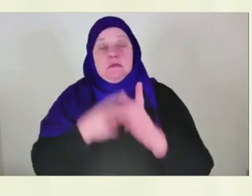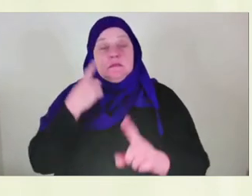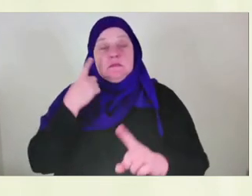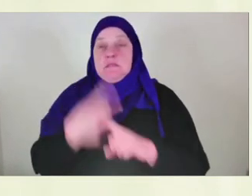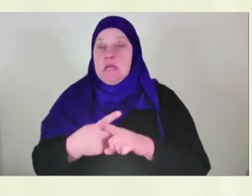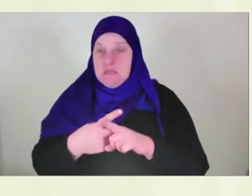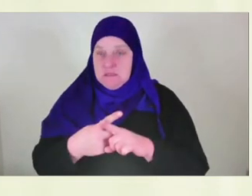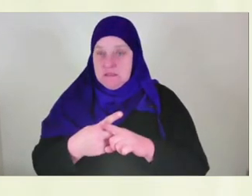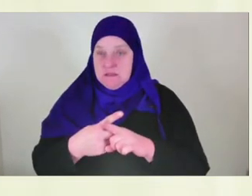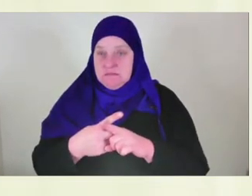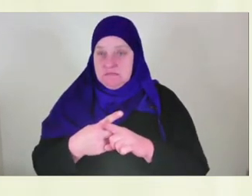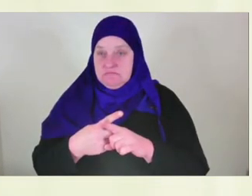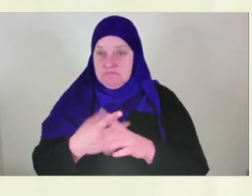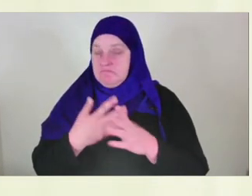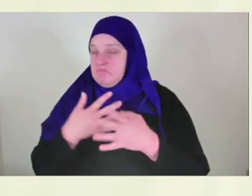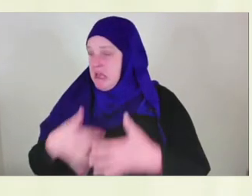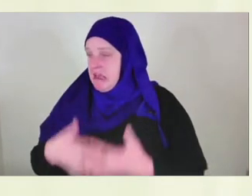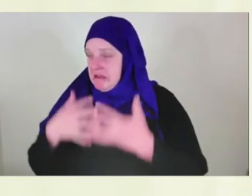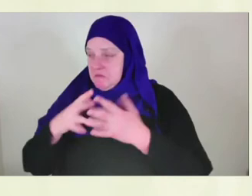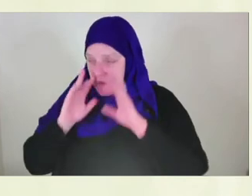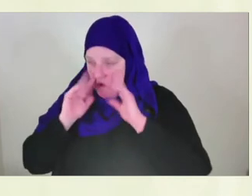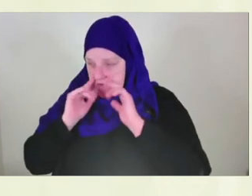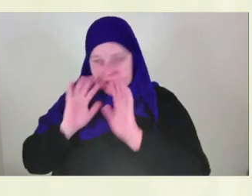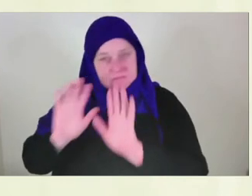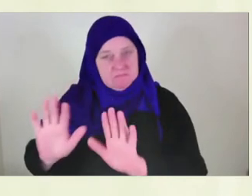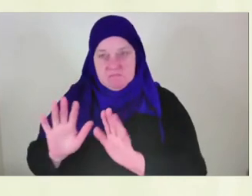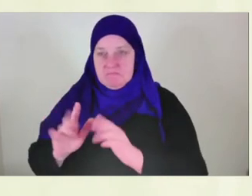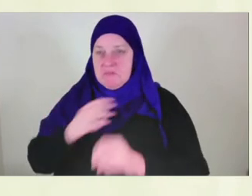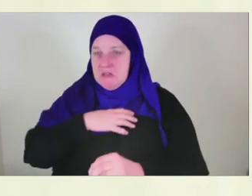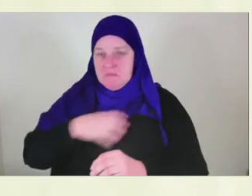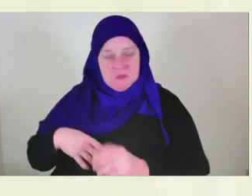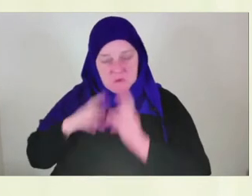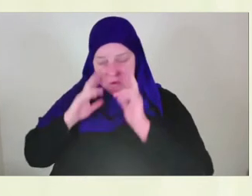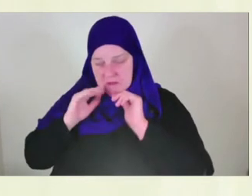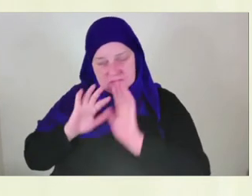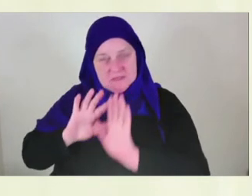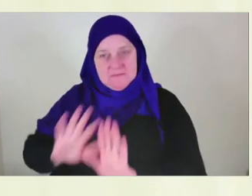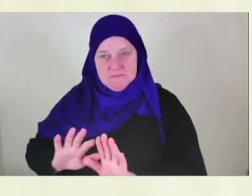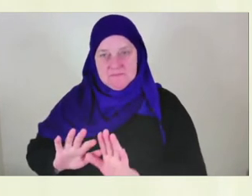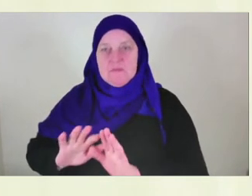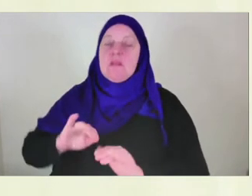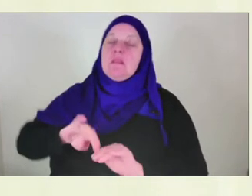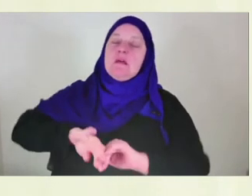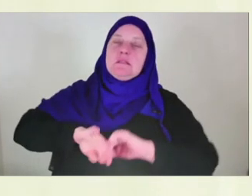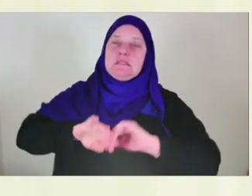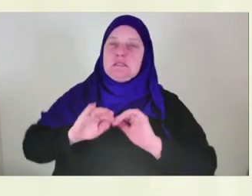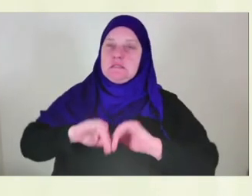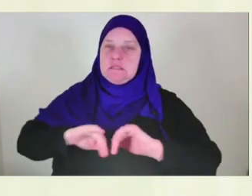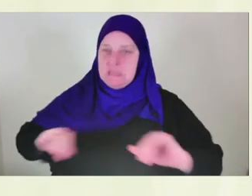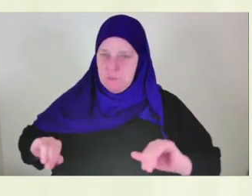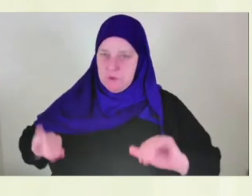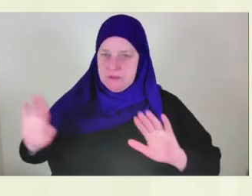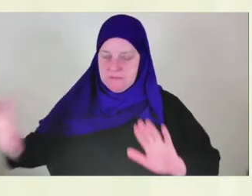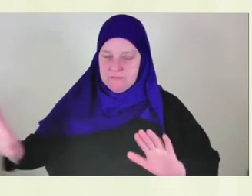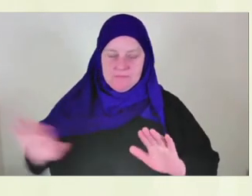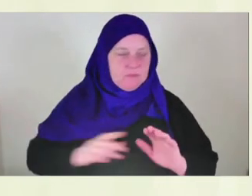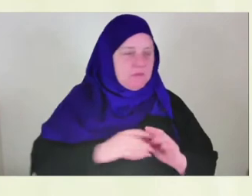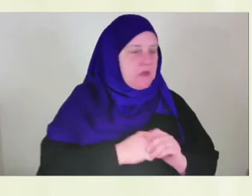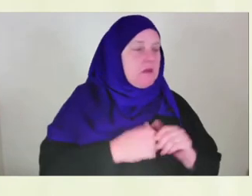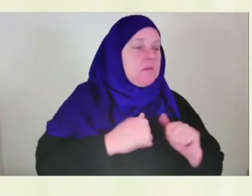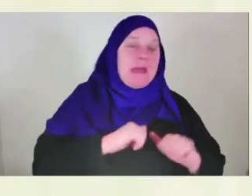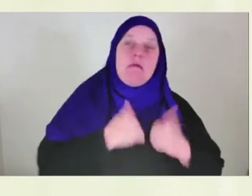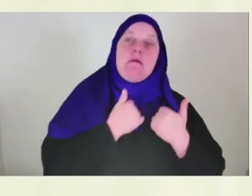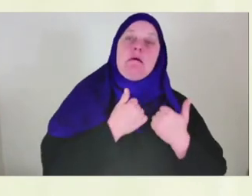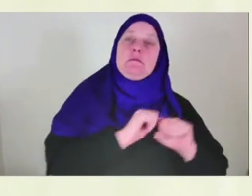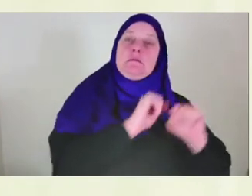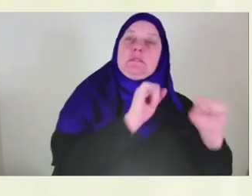As for the arms that you pay and the system and the way that it's used, you